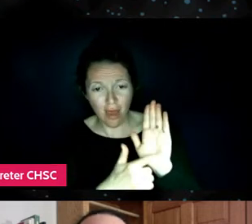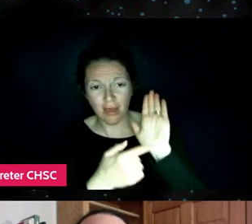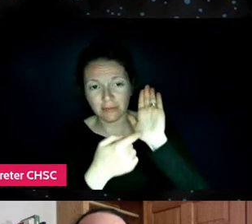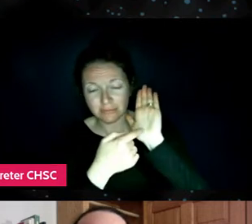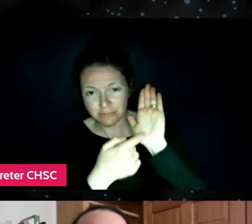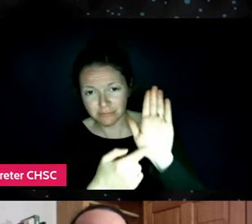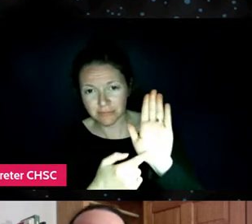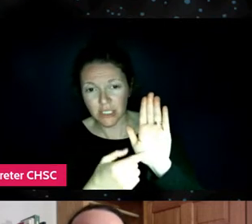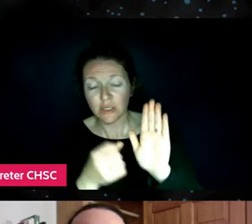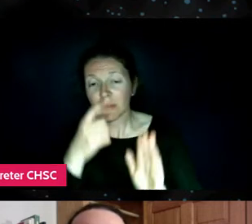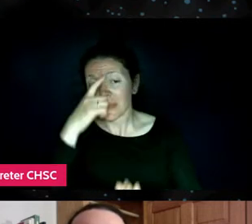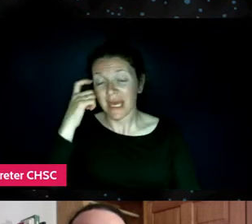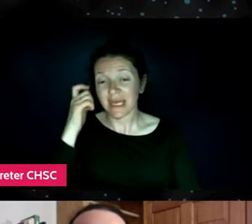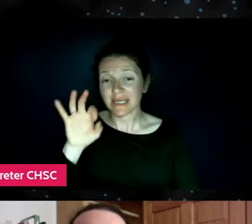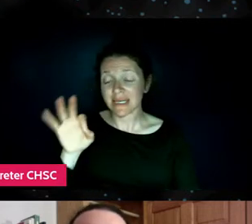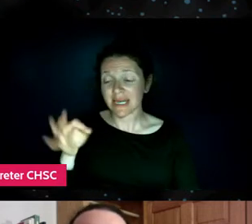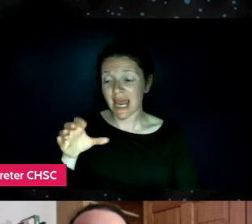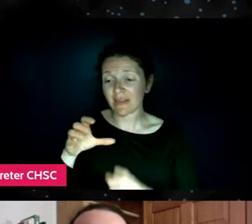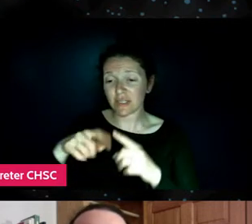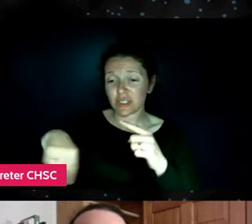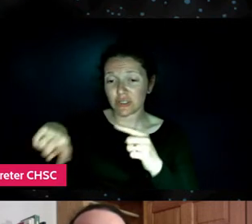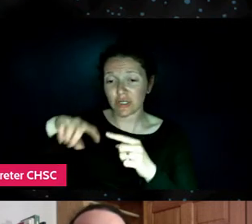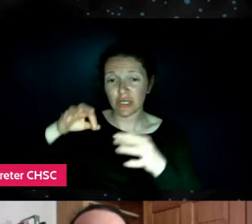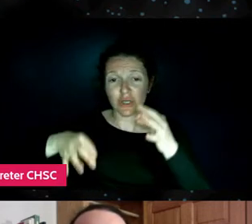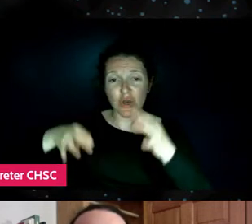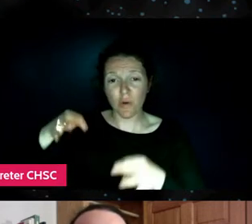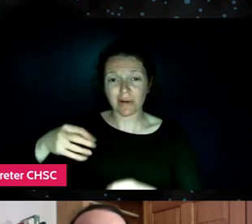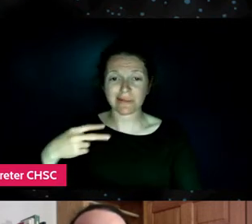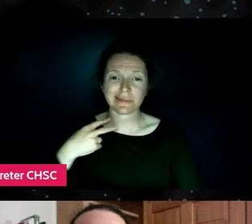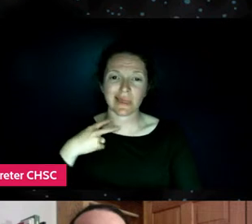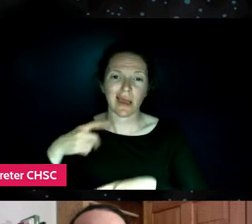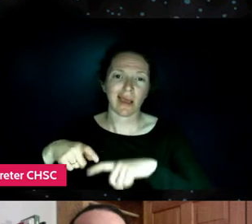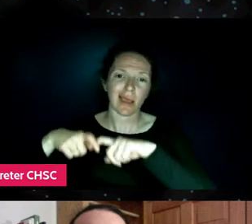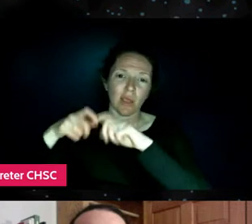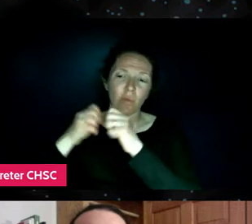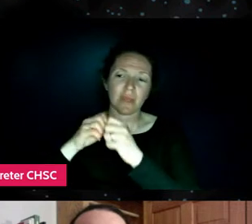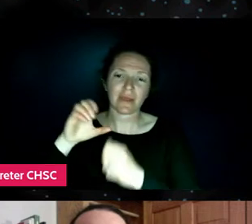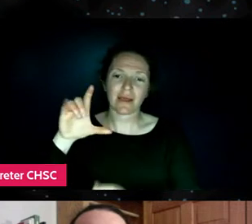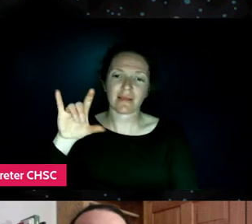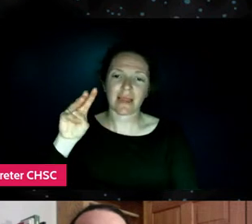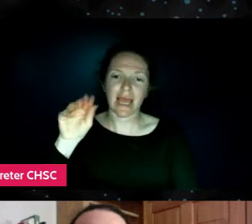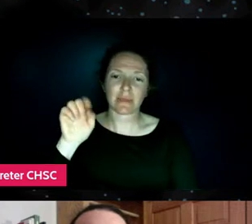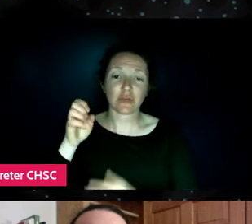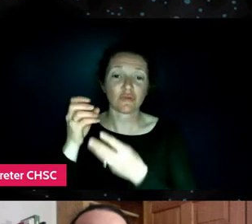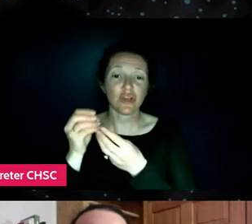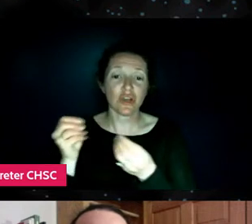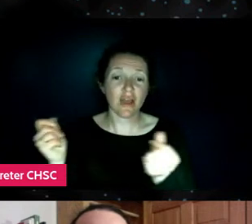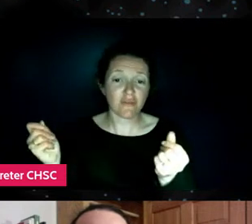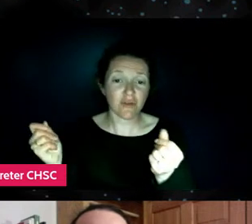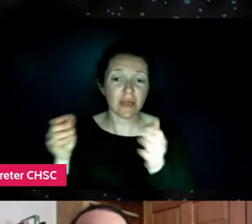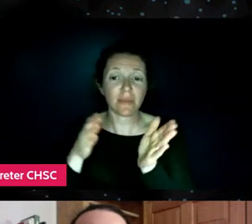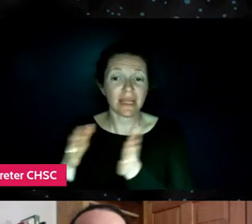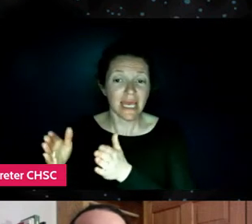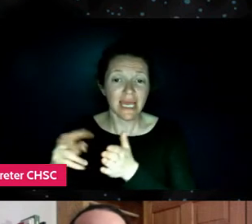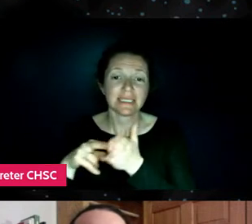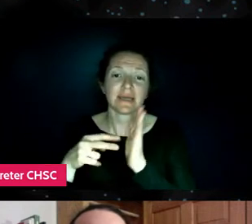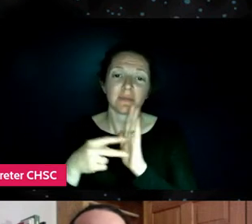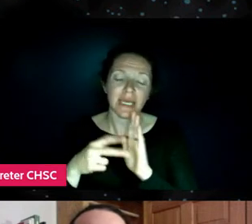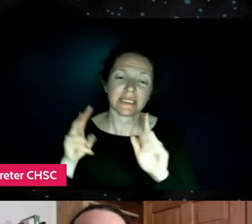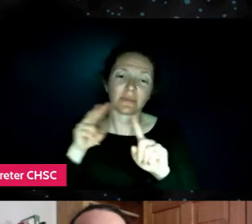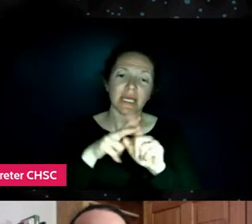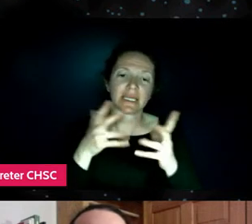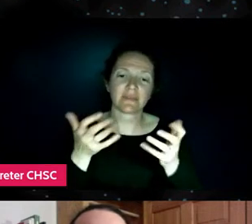they're because the Ninth Circuit Court got hung up on the climate recovery plans, the plaintiffs are kind of trying to simplify this a little bit.